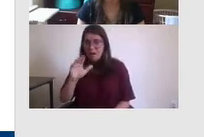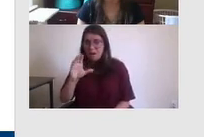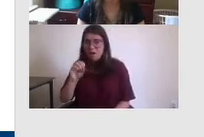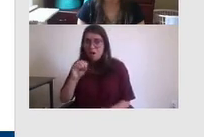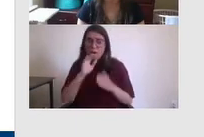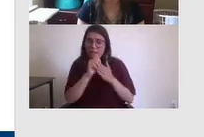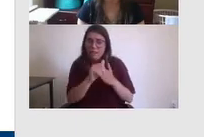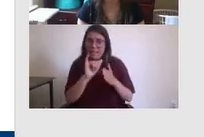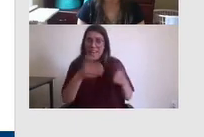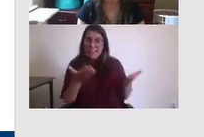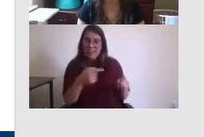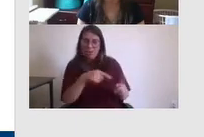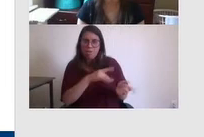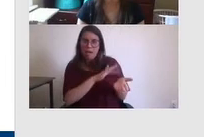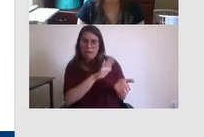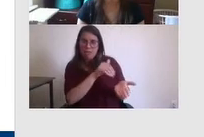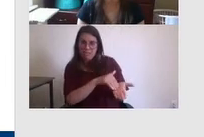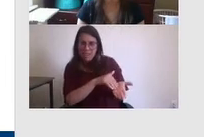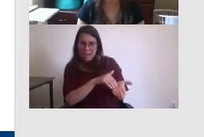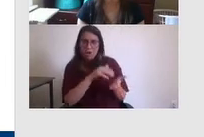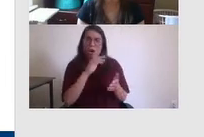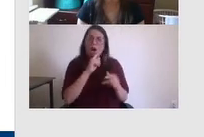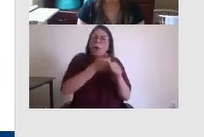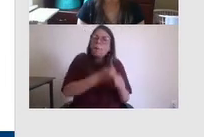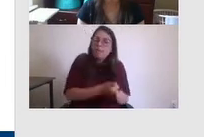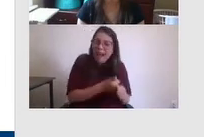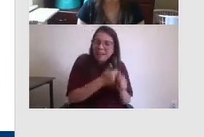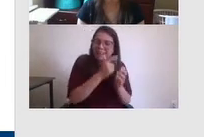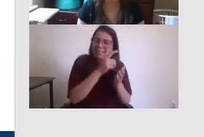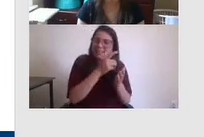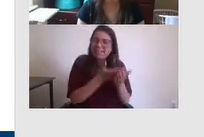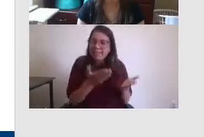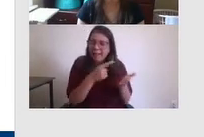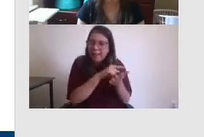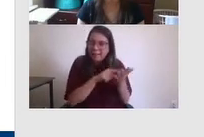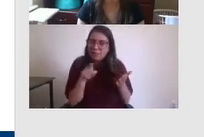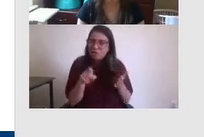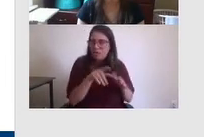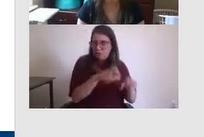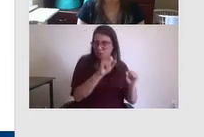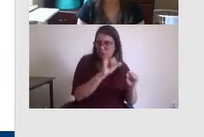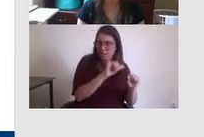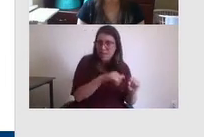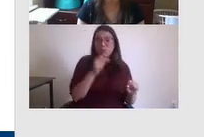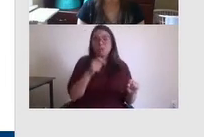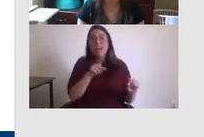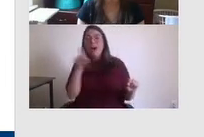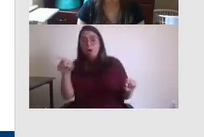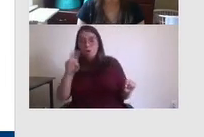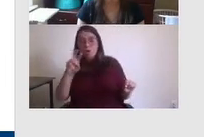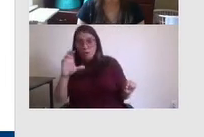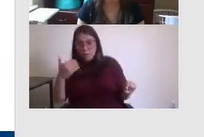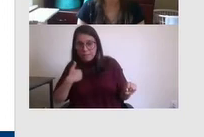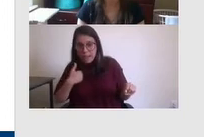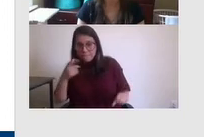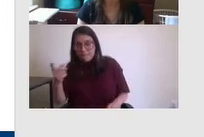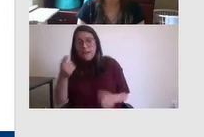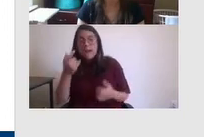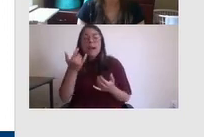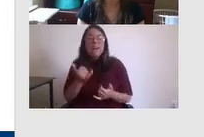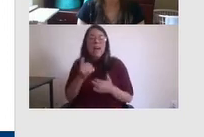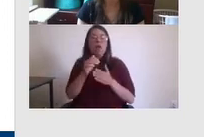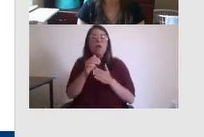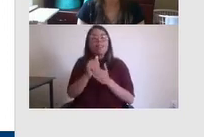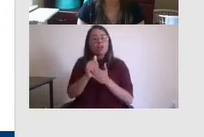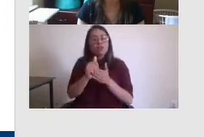of the compliance training that goes on in the medical center. And also we've been developing some leadership development